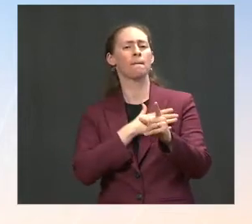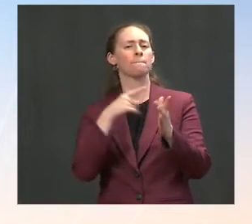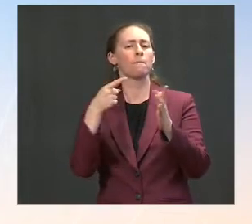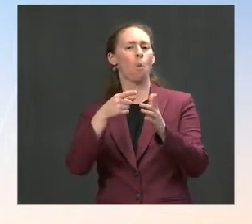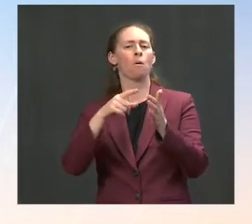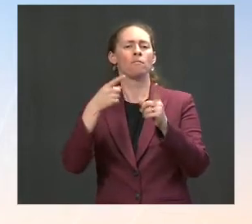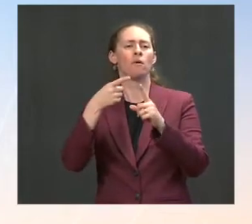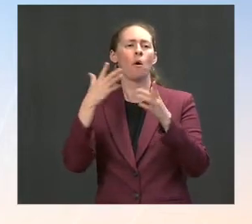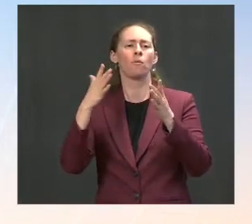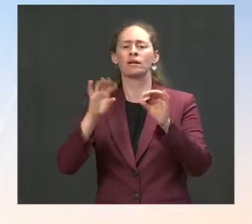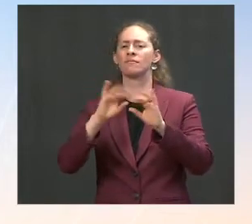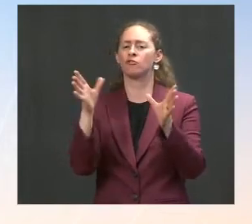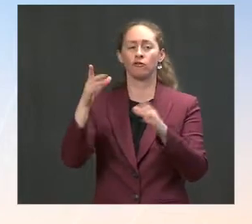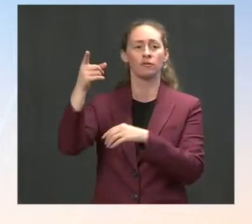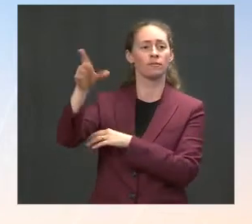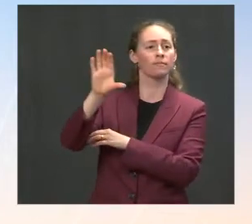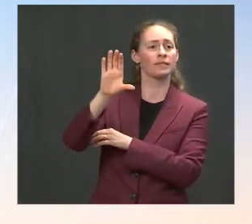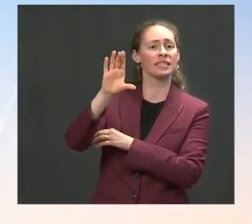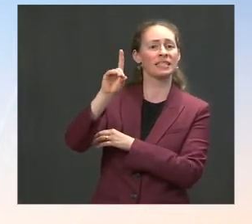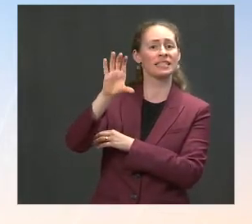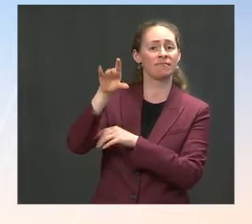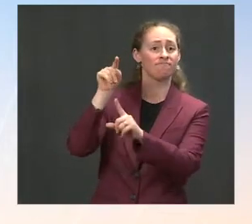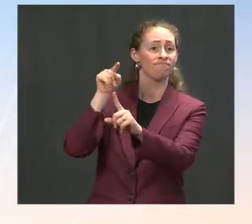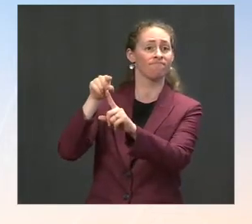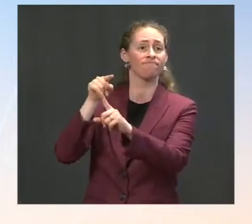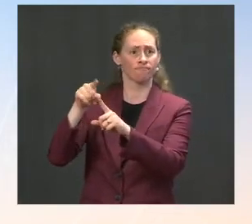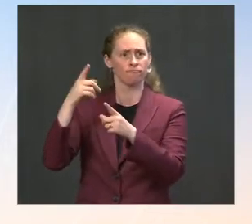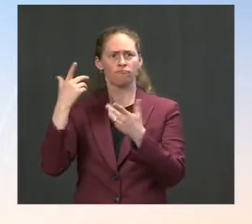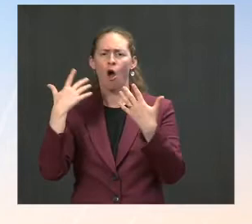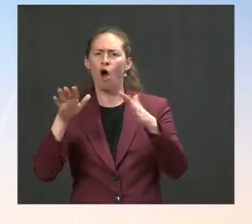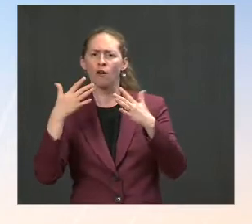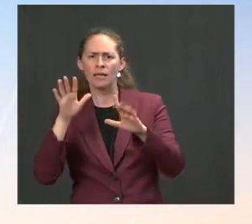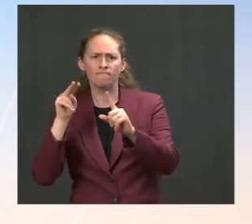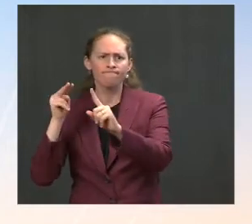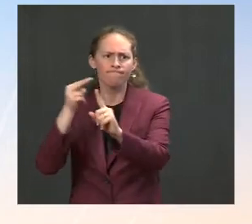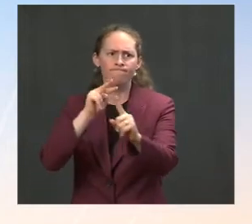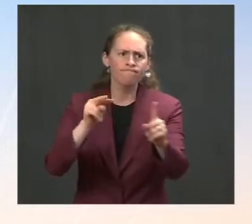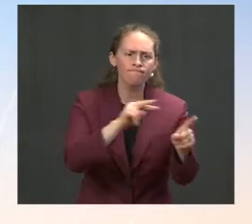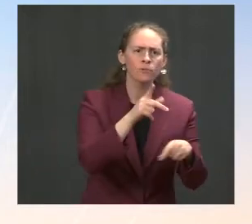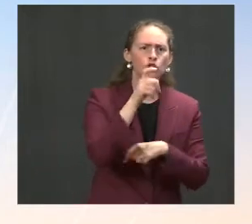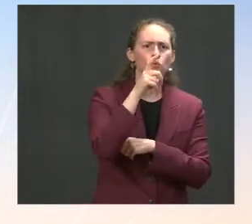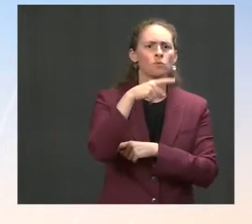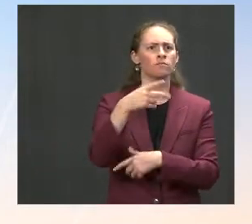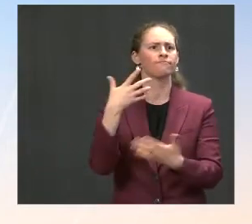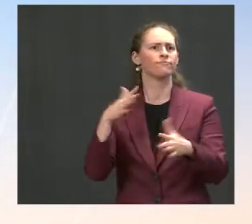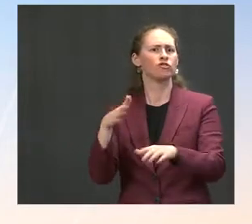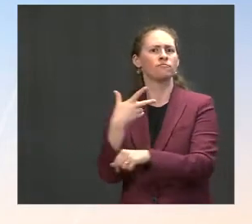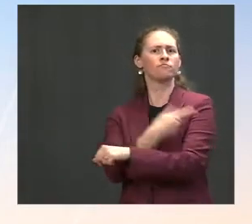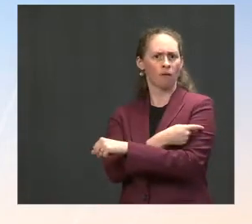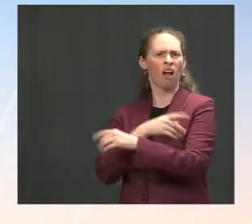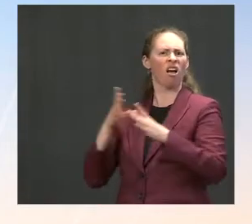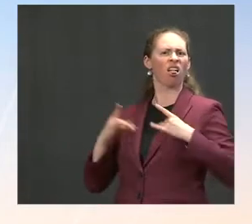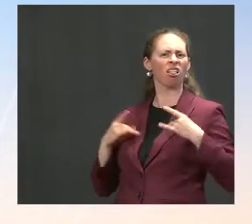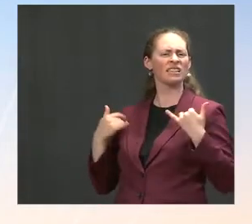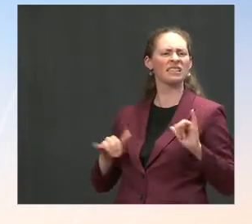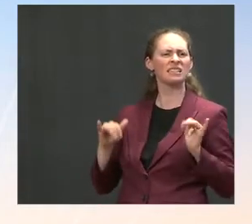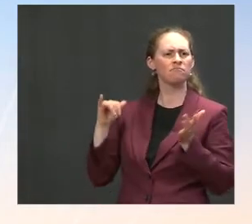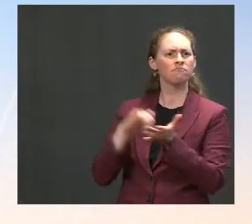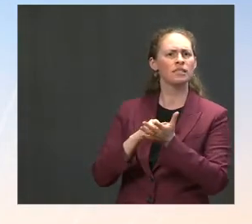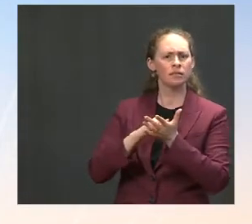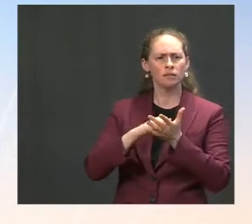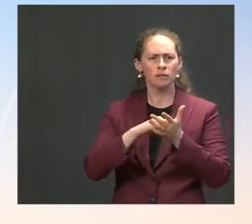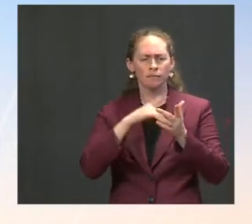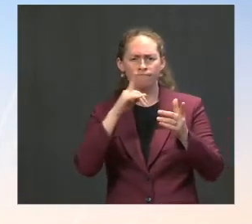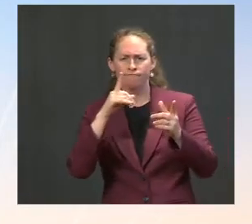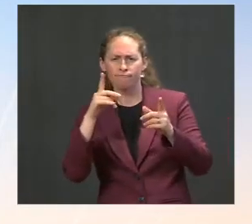these, they actively track breakthrough cases through these cohorts of individuals who are vulnerable populations who